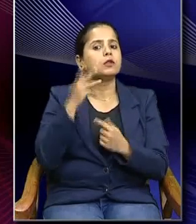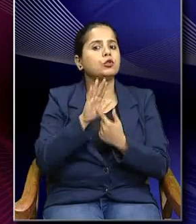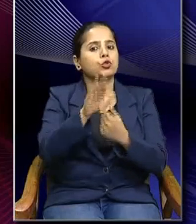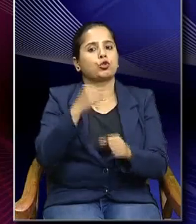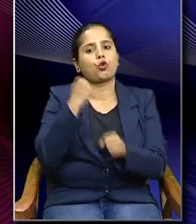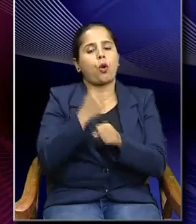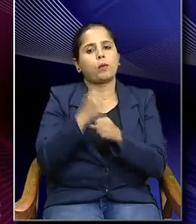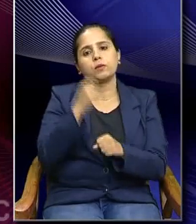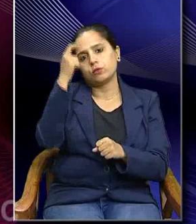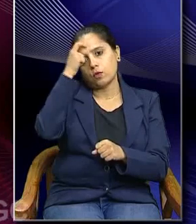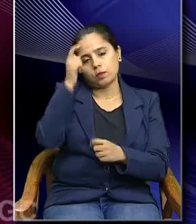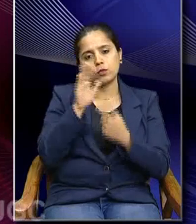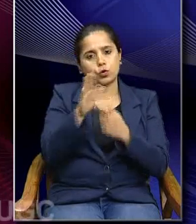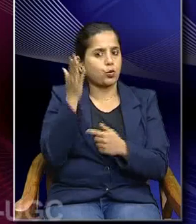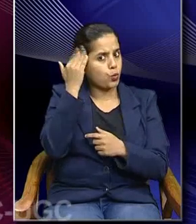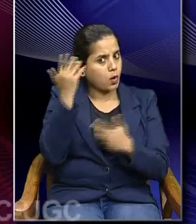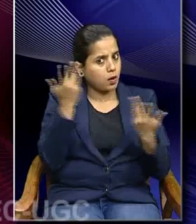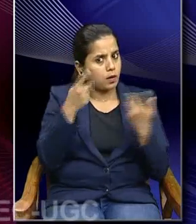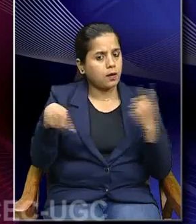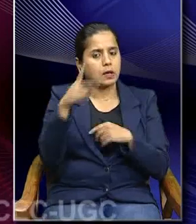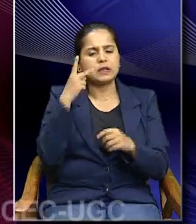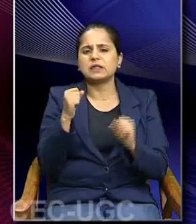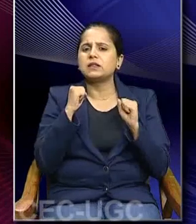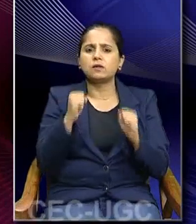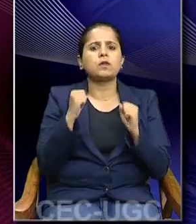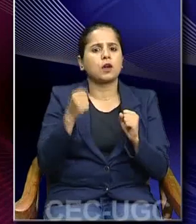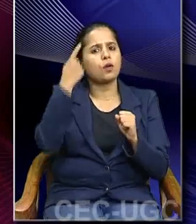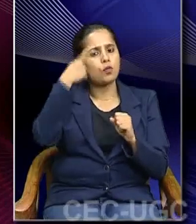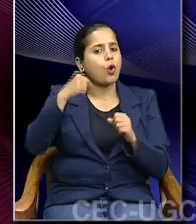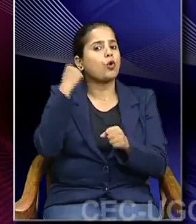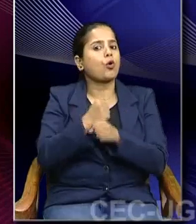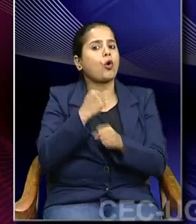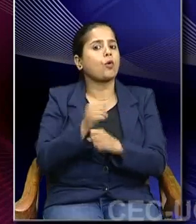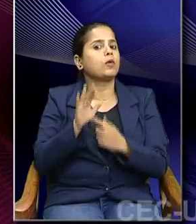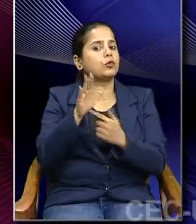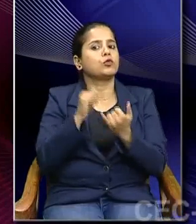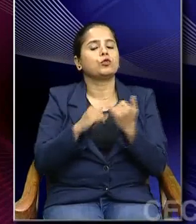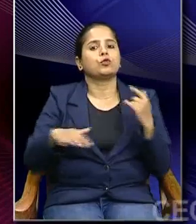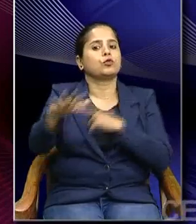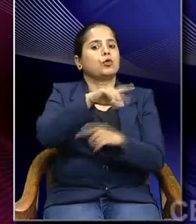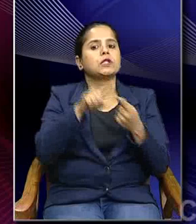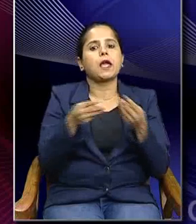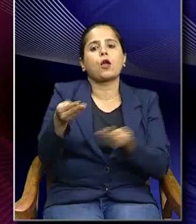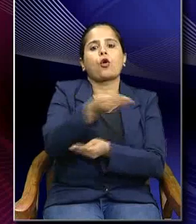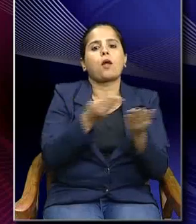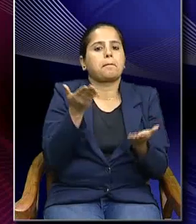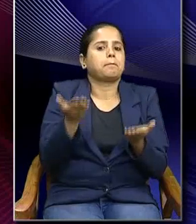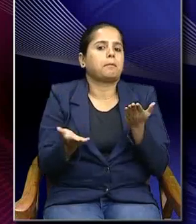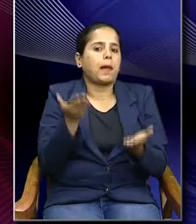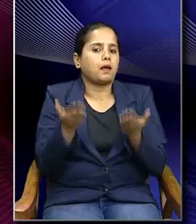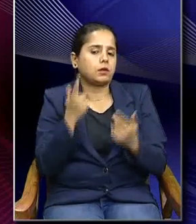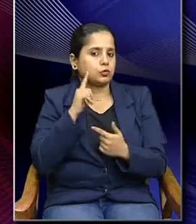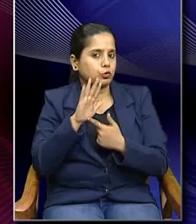government problem. Why? Because then it would be difficult for the government to bring about socio-economic balance, and